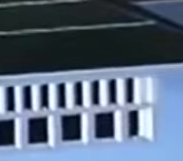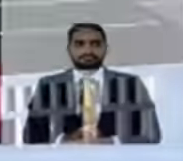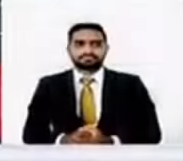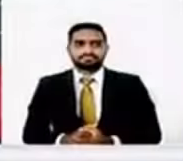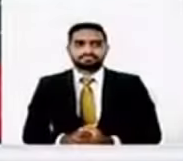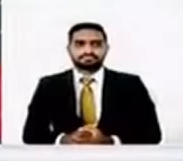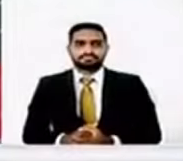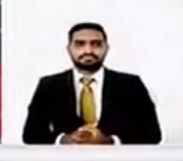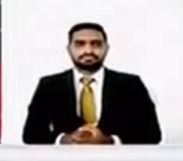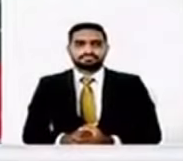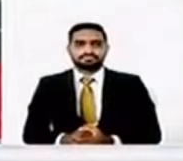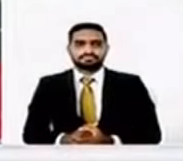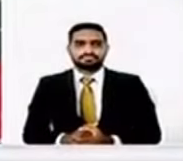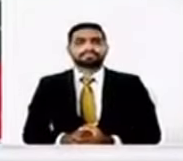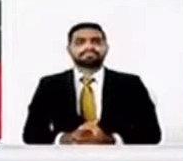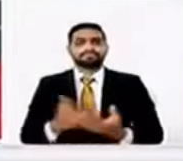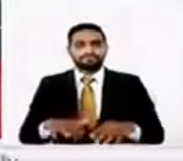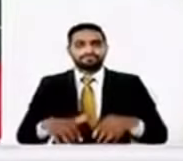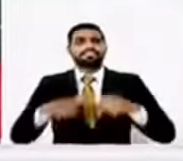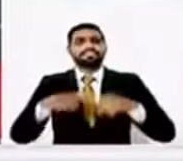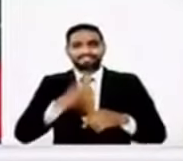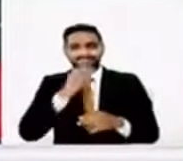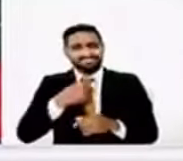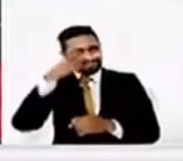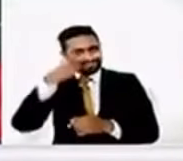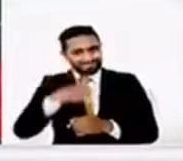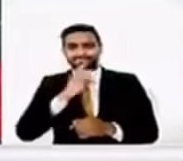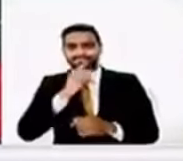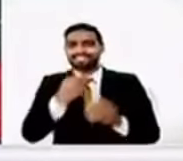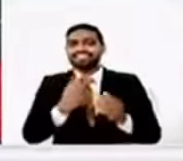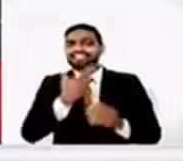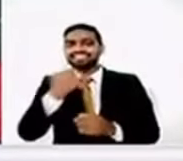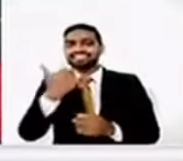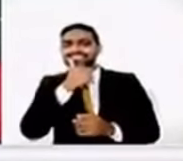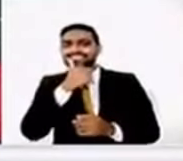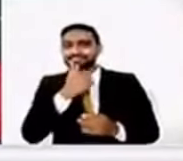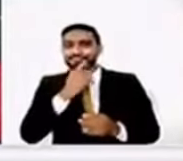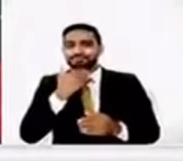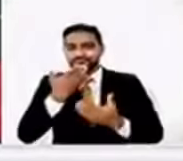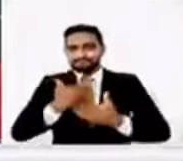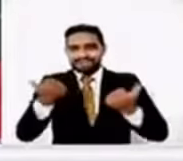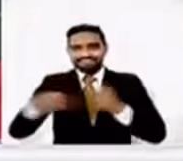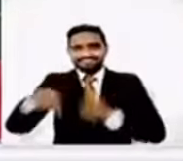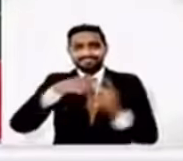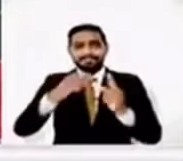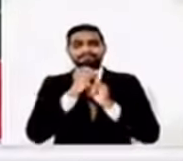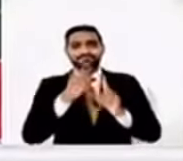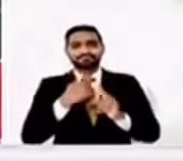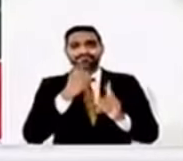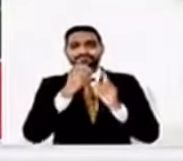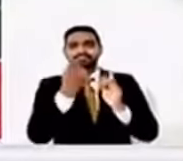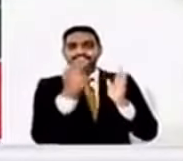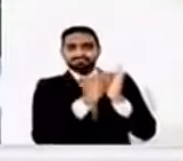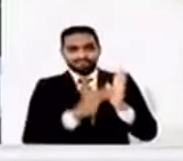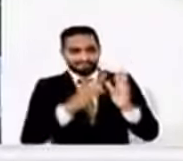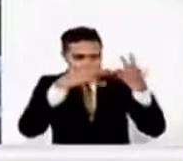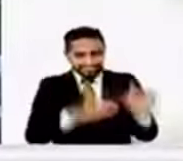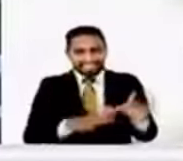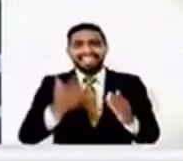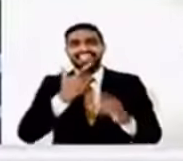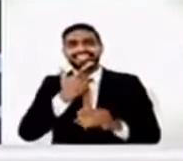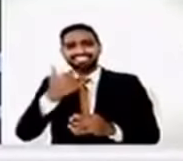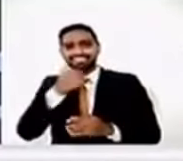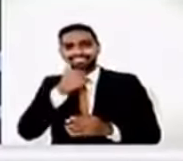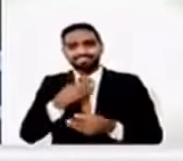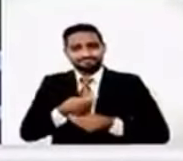Well, that was footage of the customary tea party hosted in Parliament following the presentation of the budget. Now, before we hand it back to Jayamal